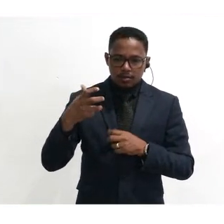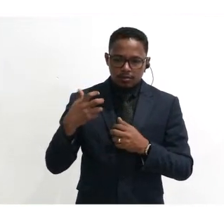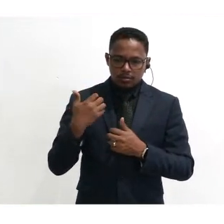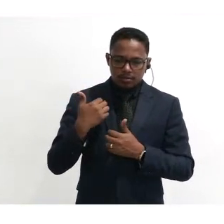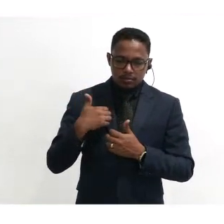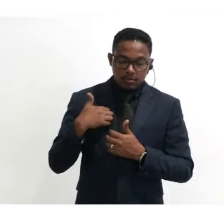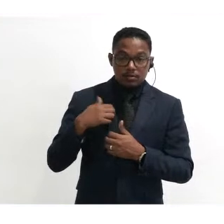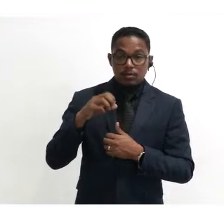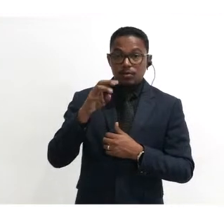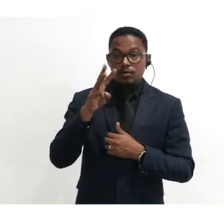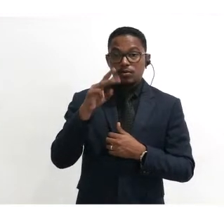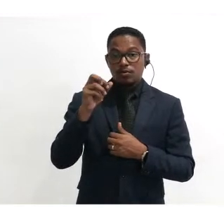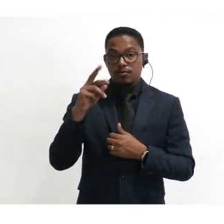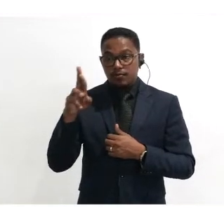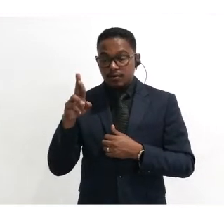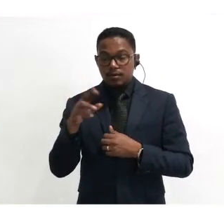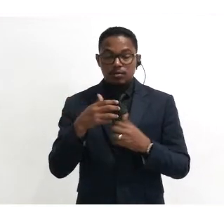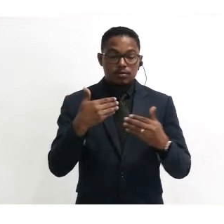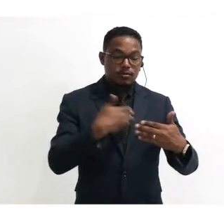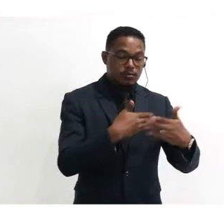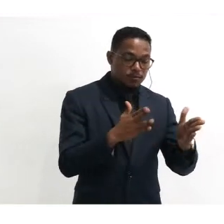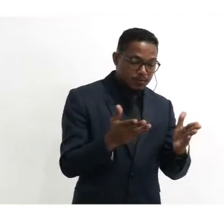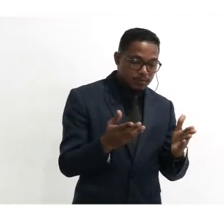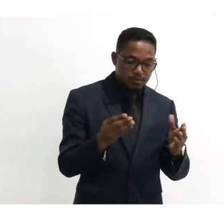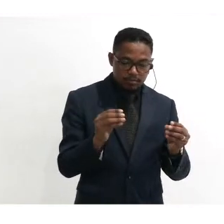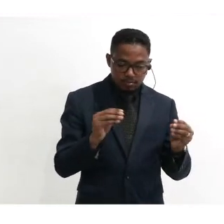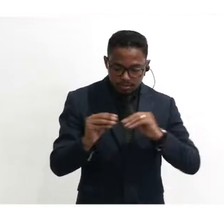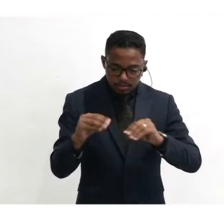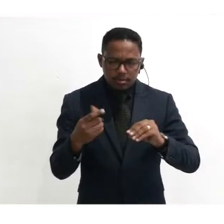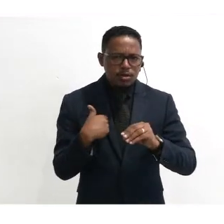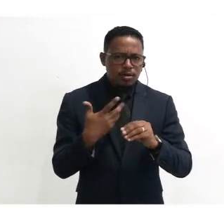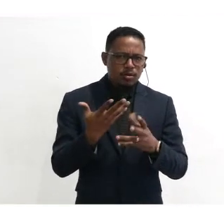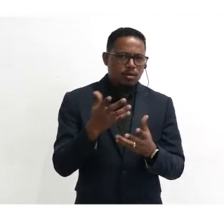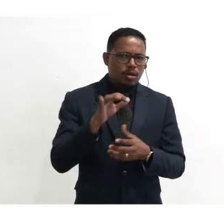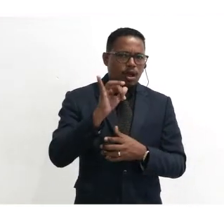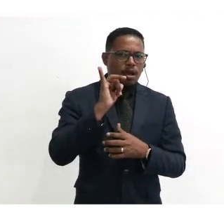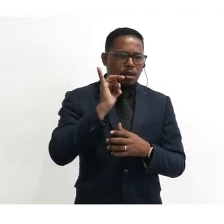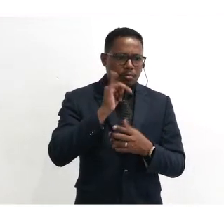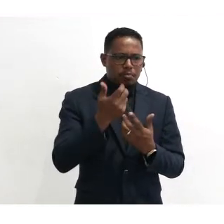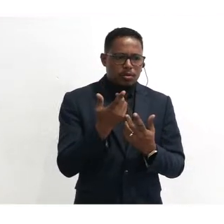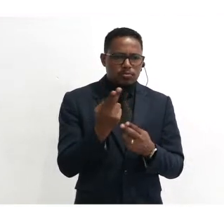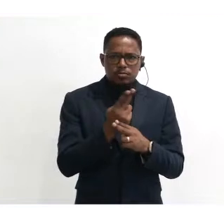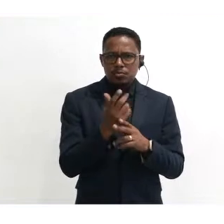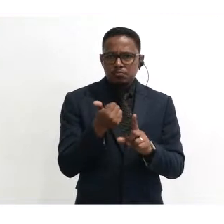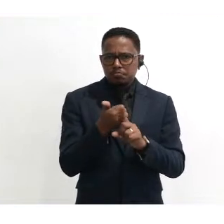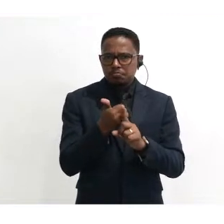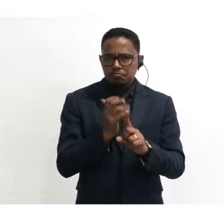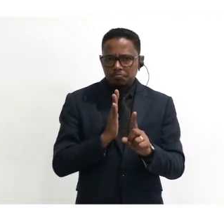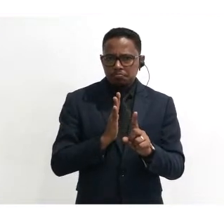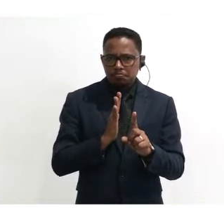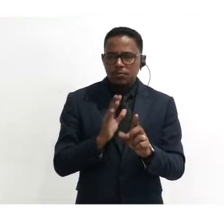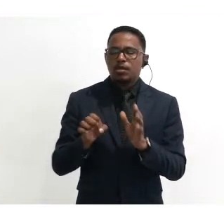used at the package level. And that could be used for creating, for instance, copper interconnects.